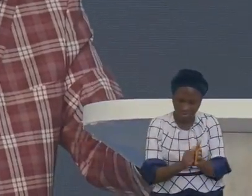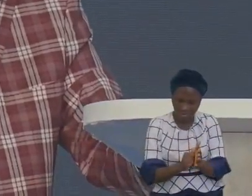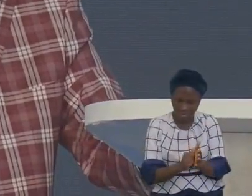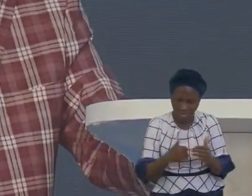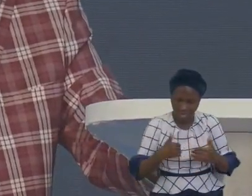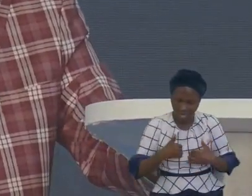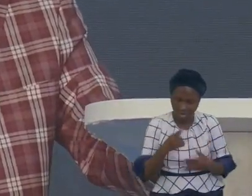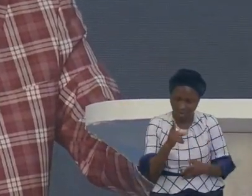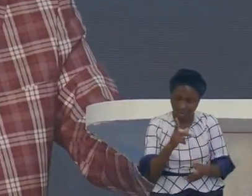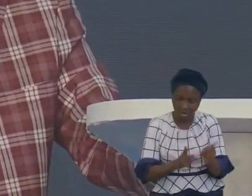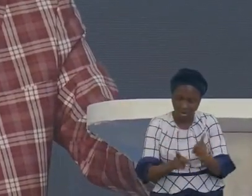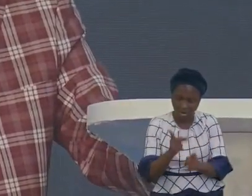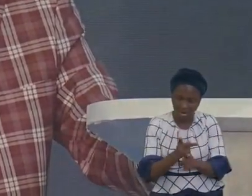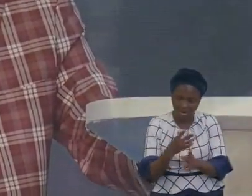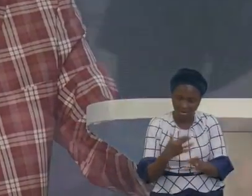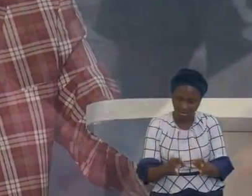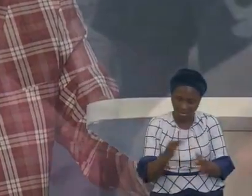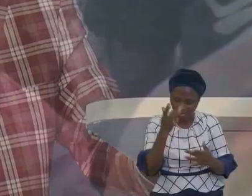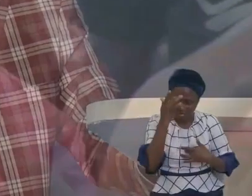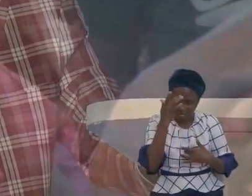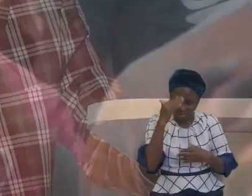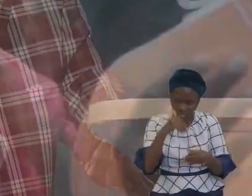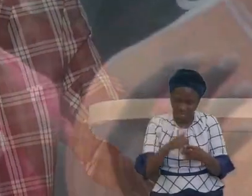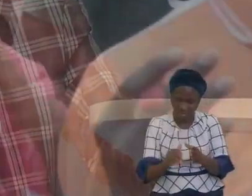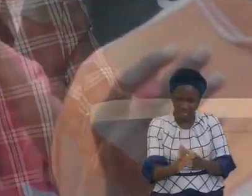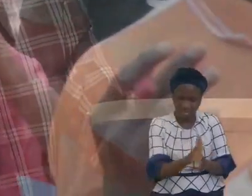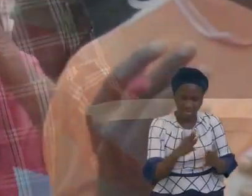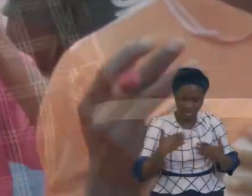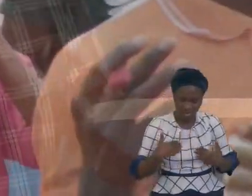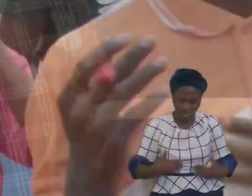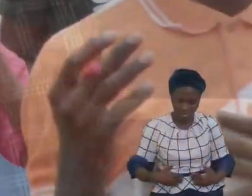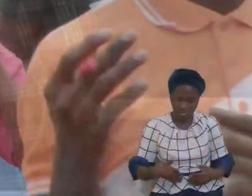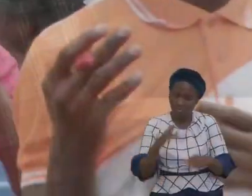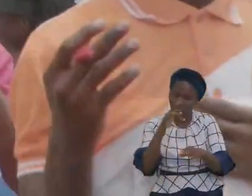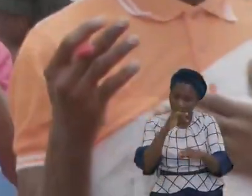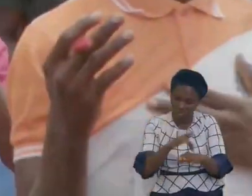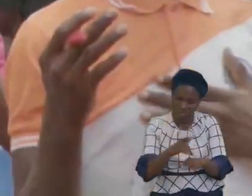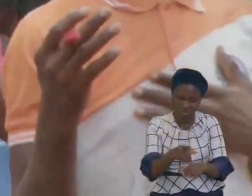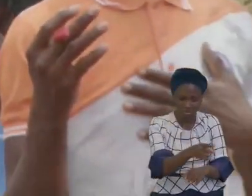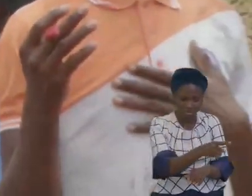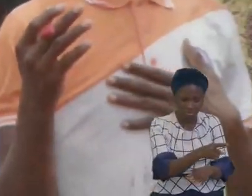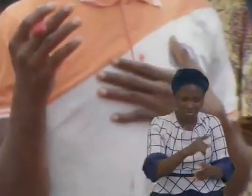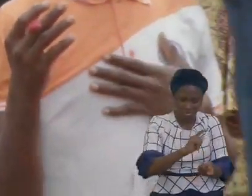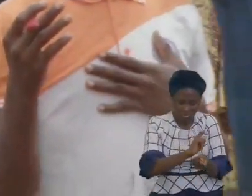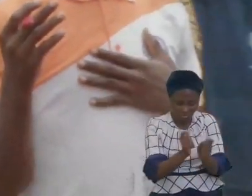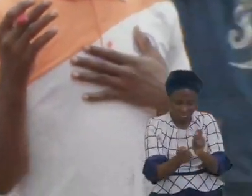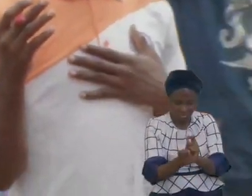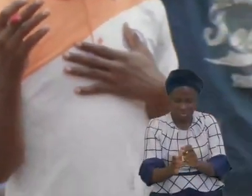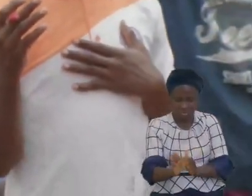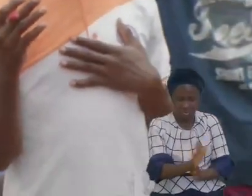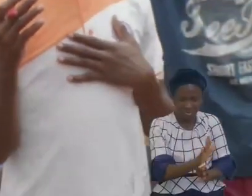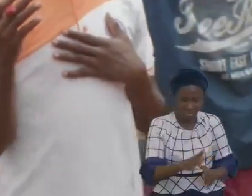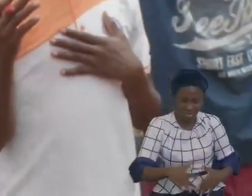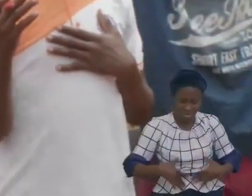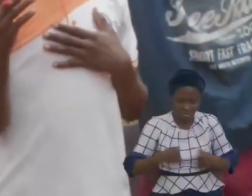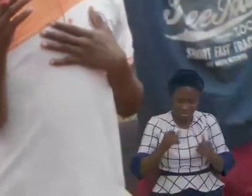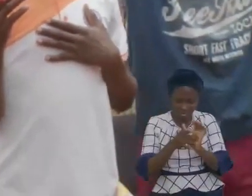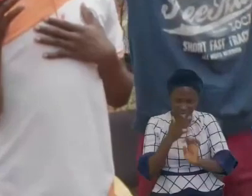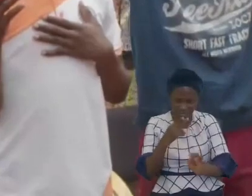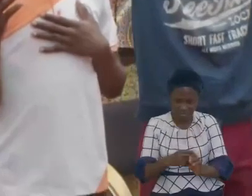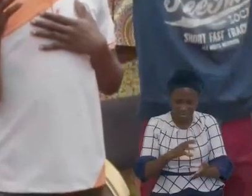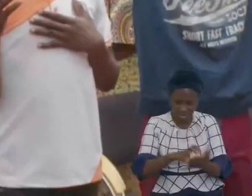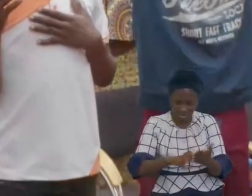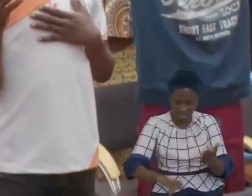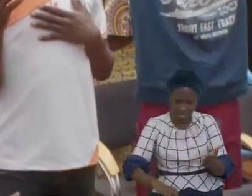touch them, transform their lives, remove all that sickness, right now in